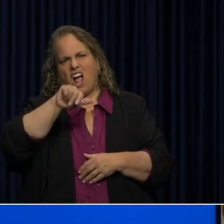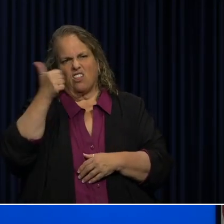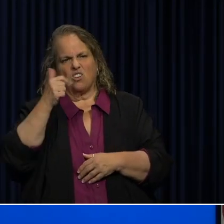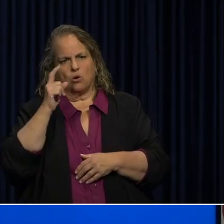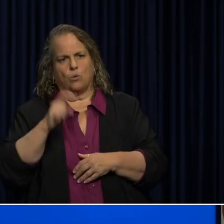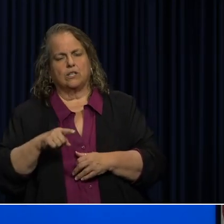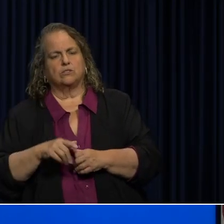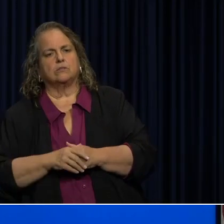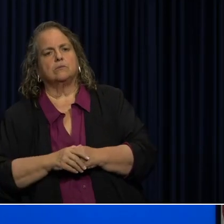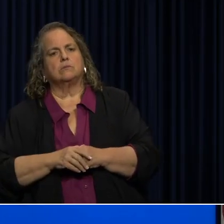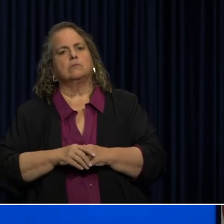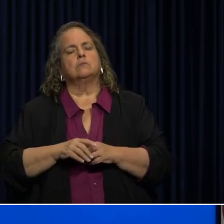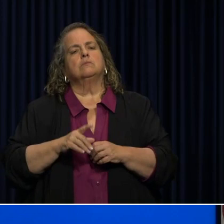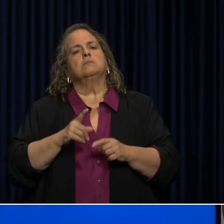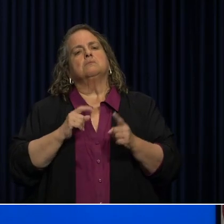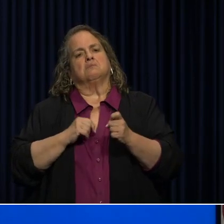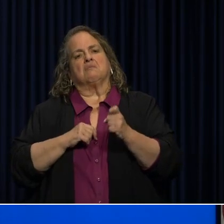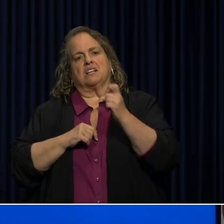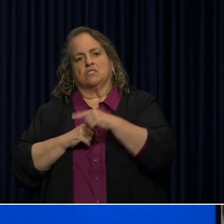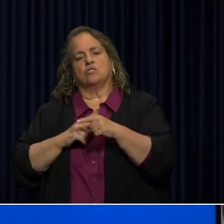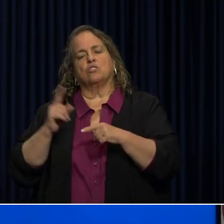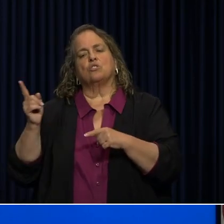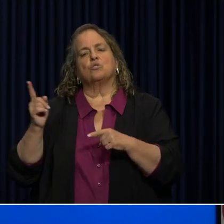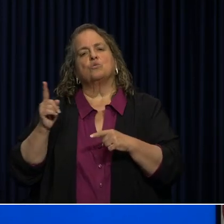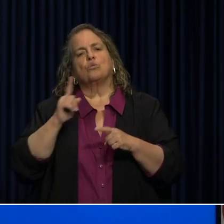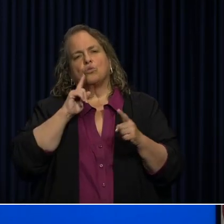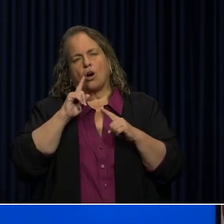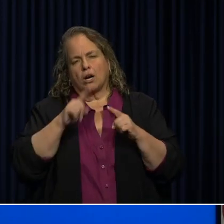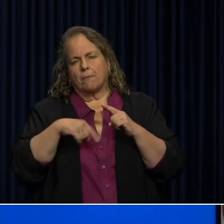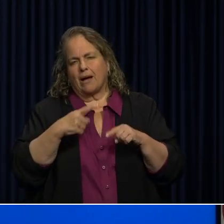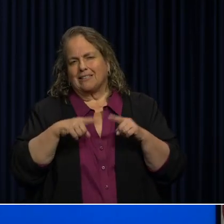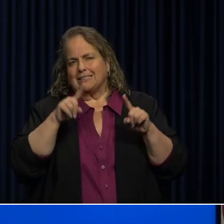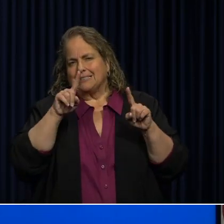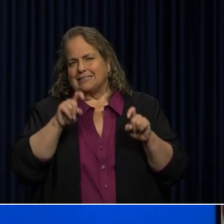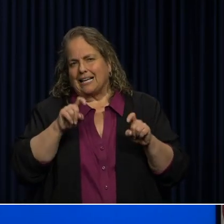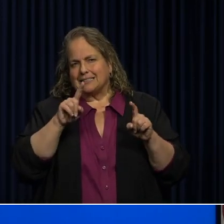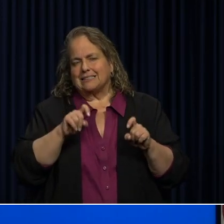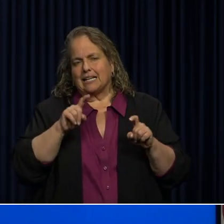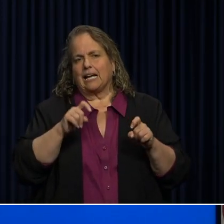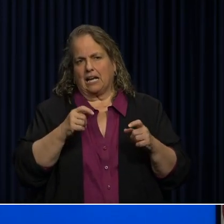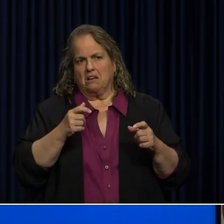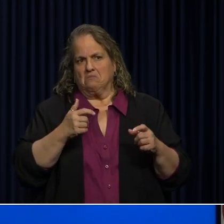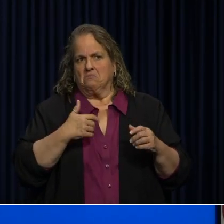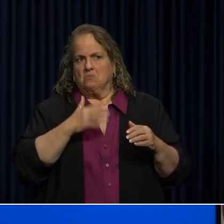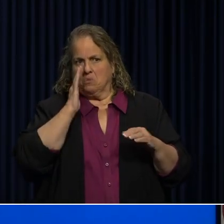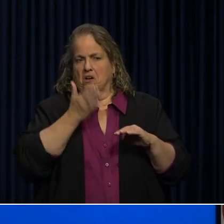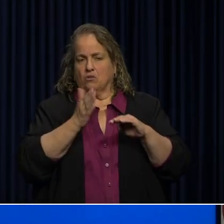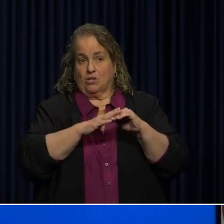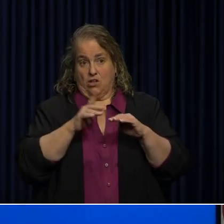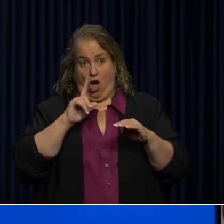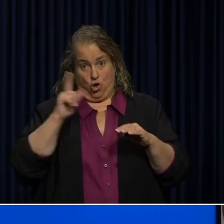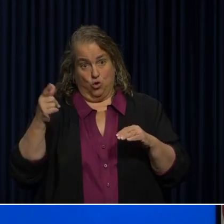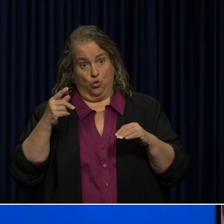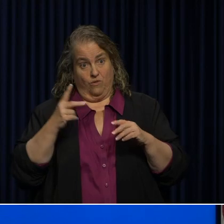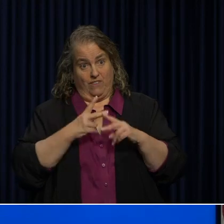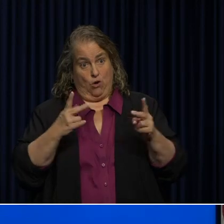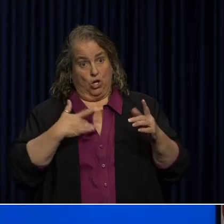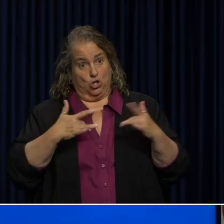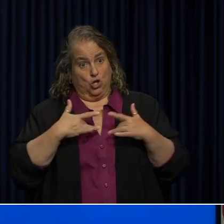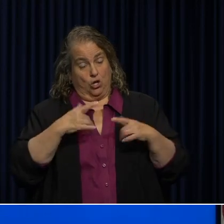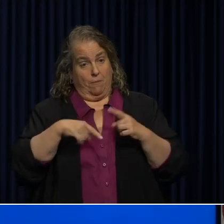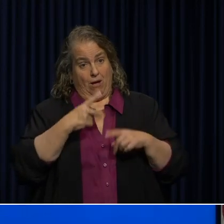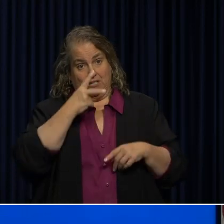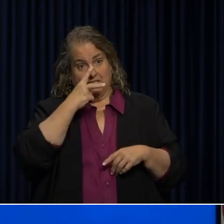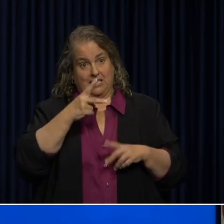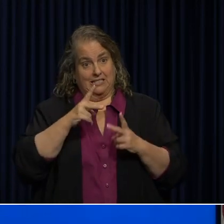increasing, how concerned are you about seeing a sort of second spike or an increasing number of cases with that increased testing?